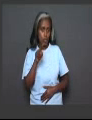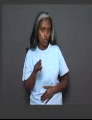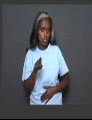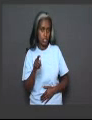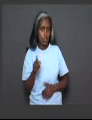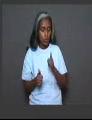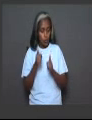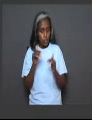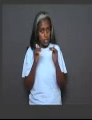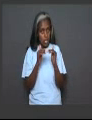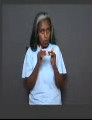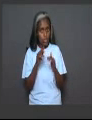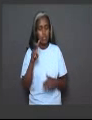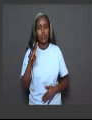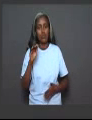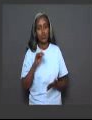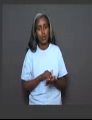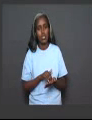equals